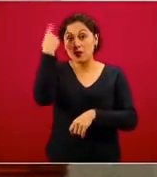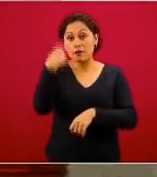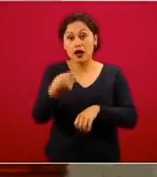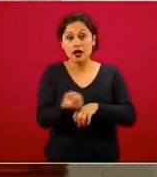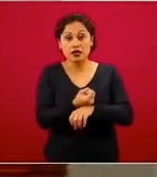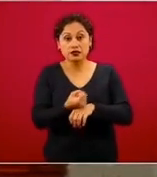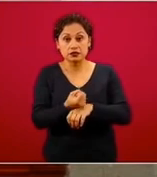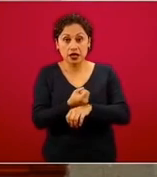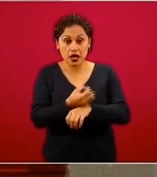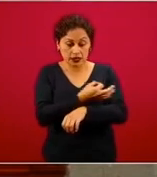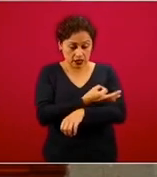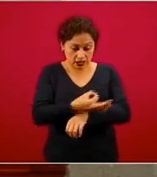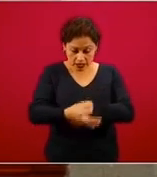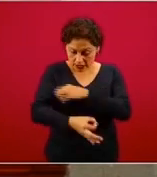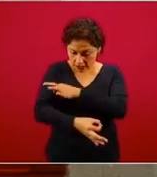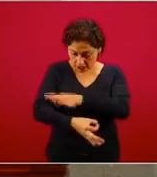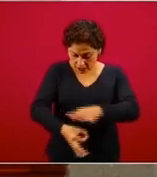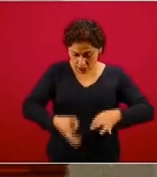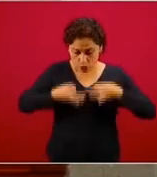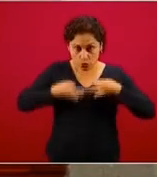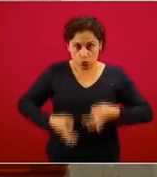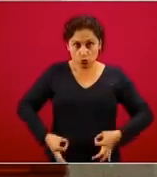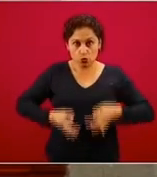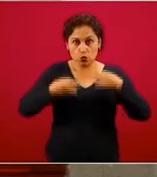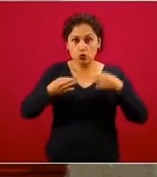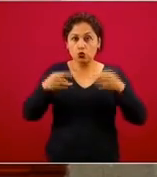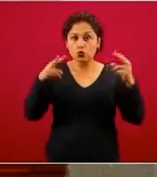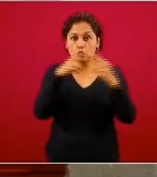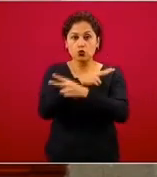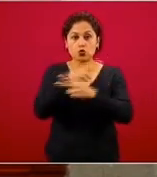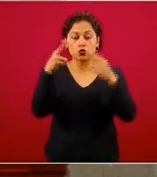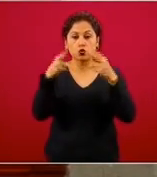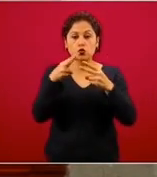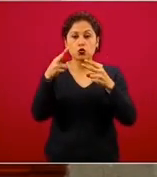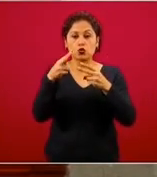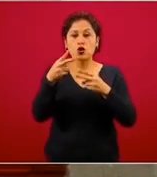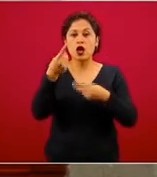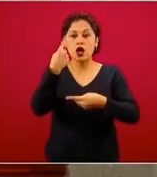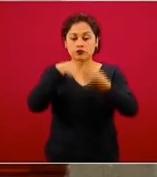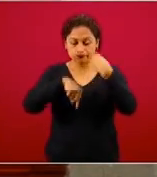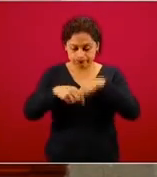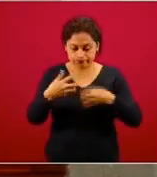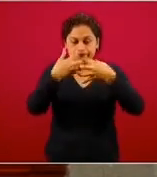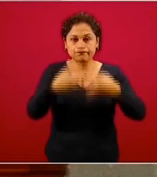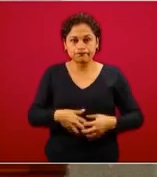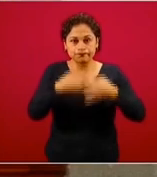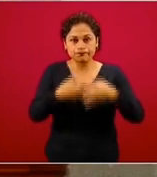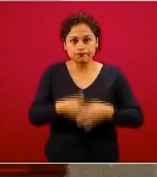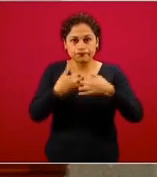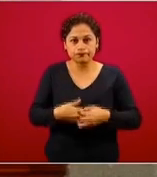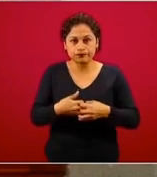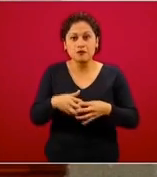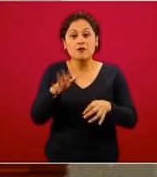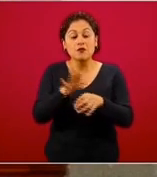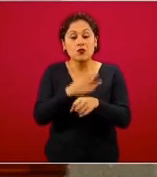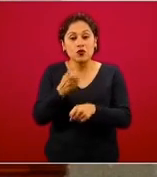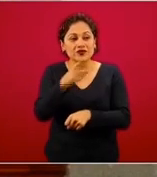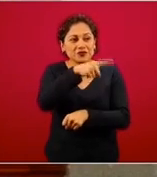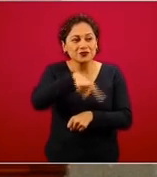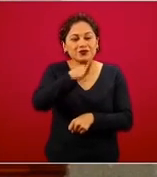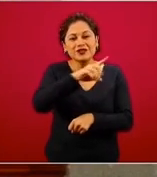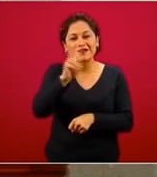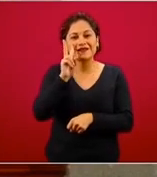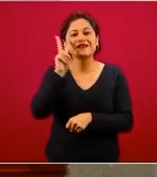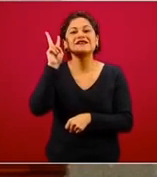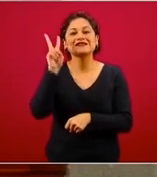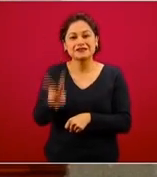rápidamente describing, ustedes asocian the que function la of the acción ECA2 de este virus, is la very manifestación important clínica se within the exacerba, immune system